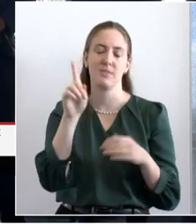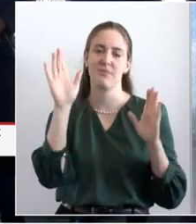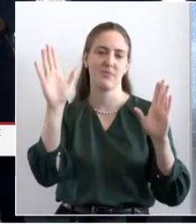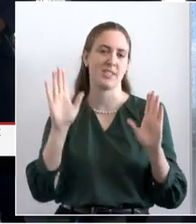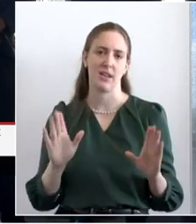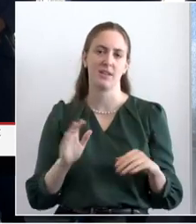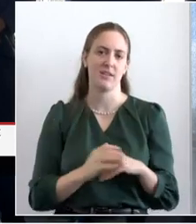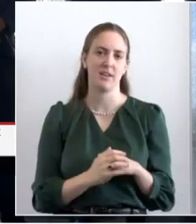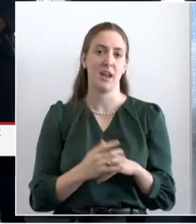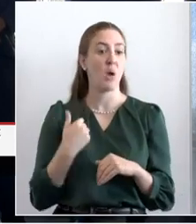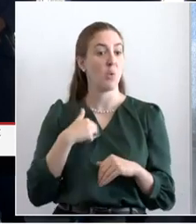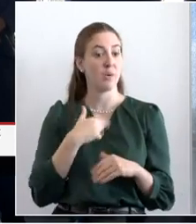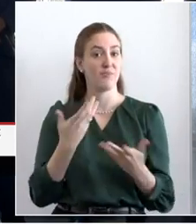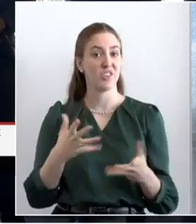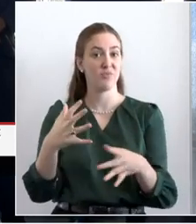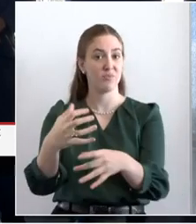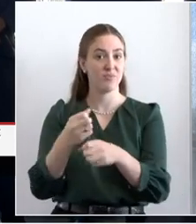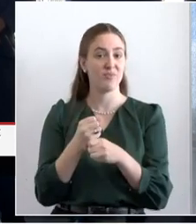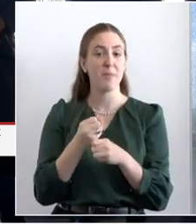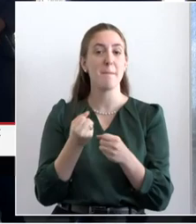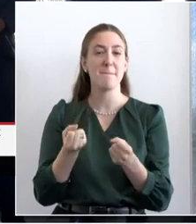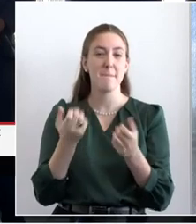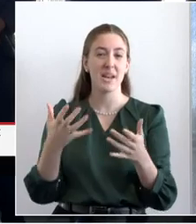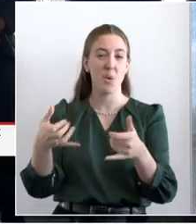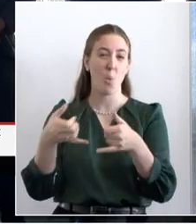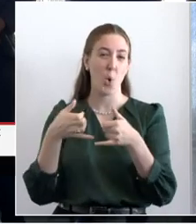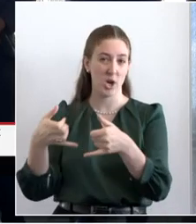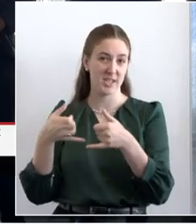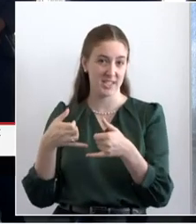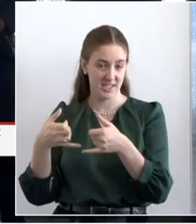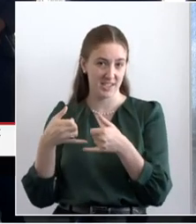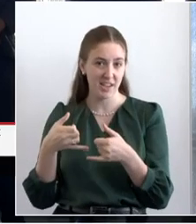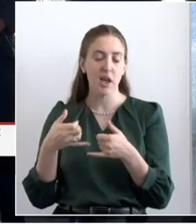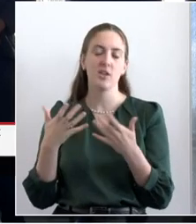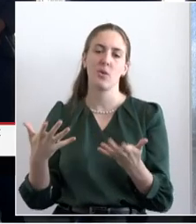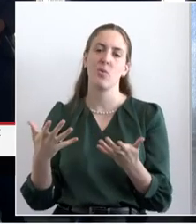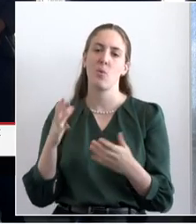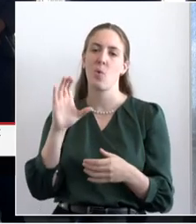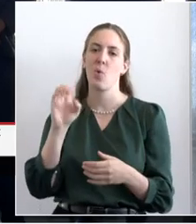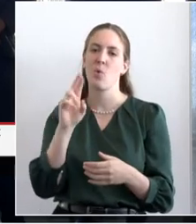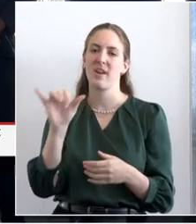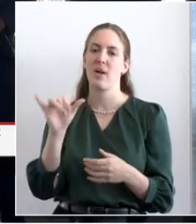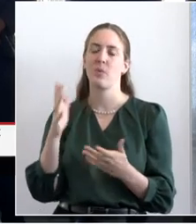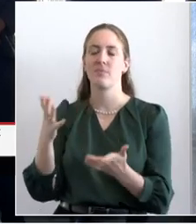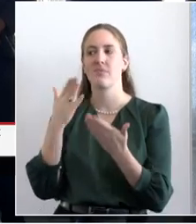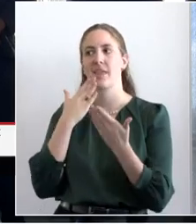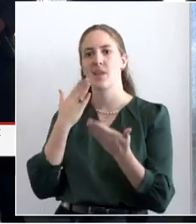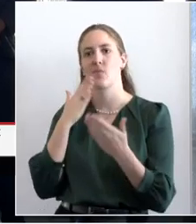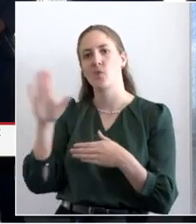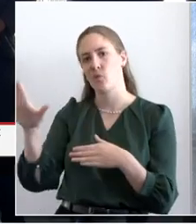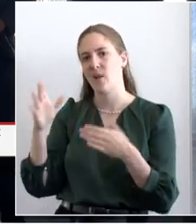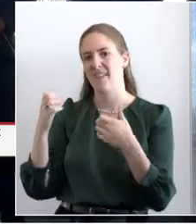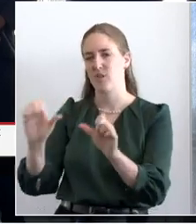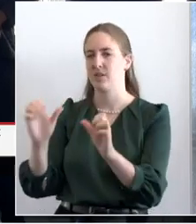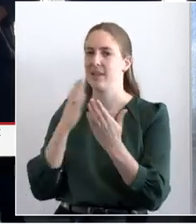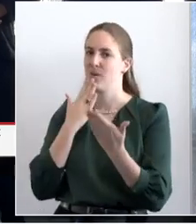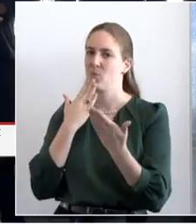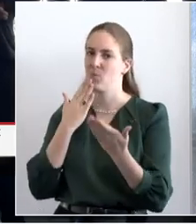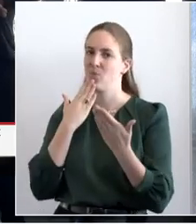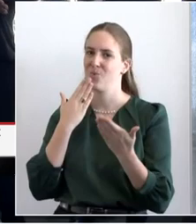We've received many awards for the work that we've done. So, Corey, I want to personally thank you very much for your efforts. Thank you.